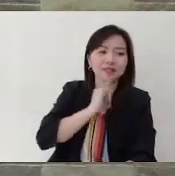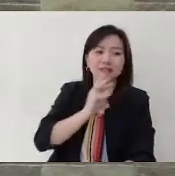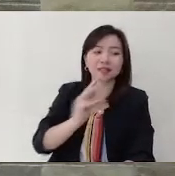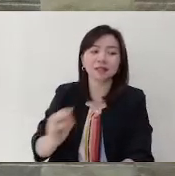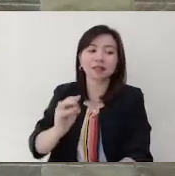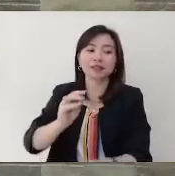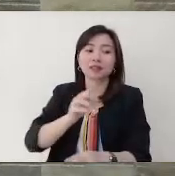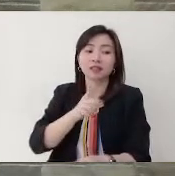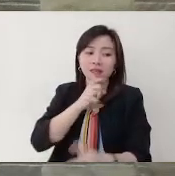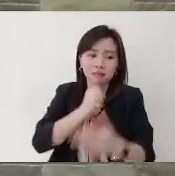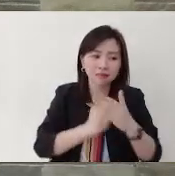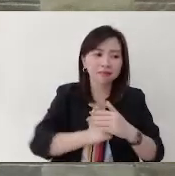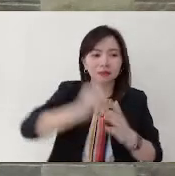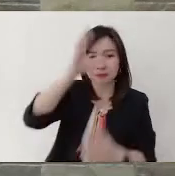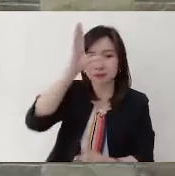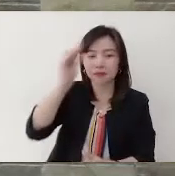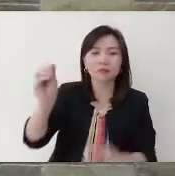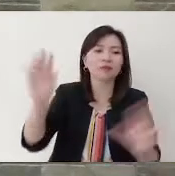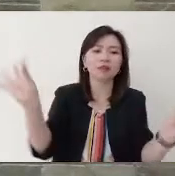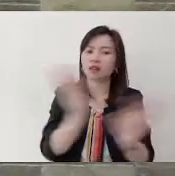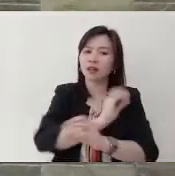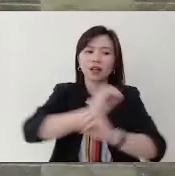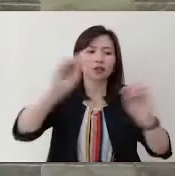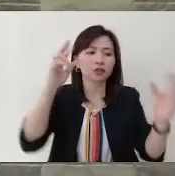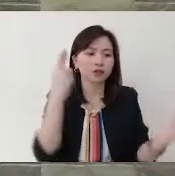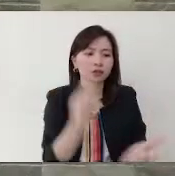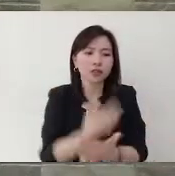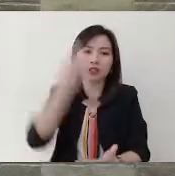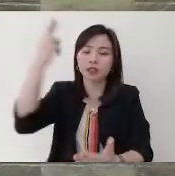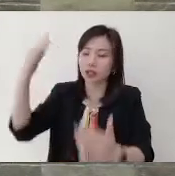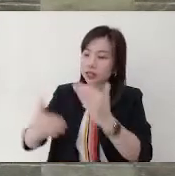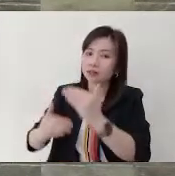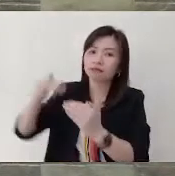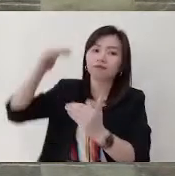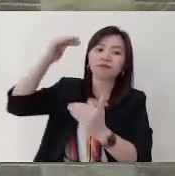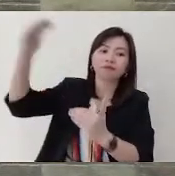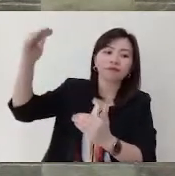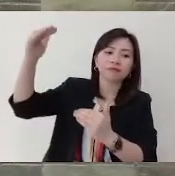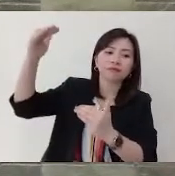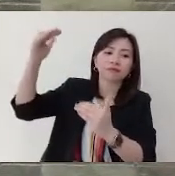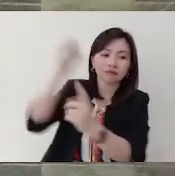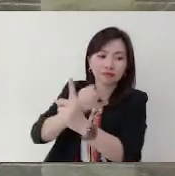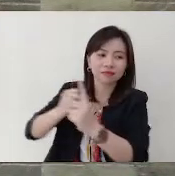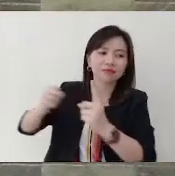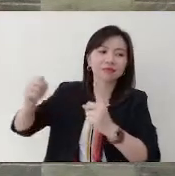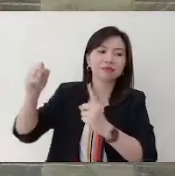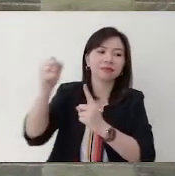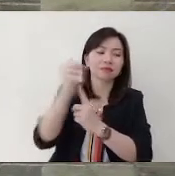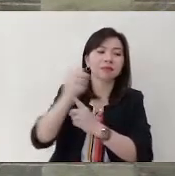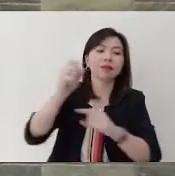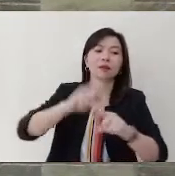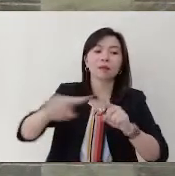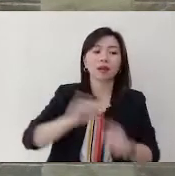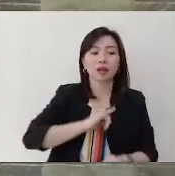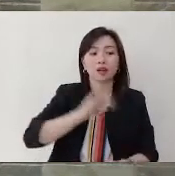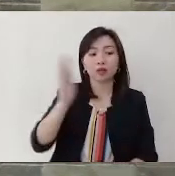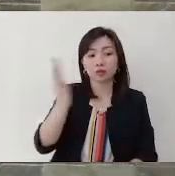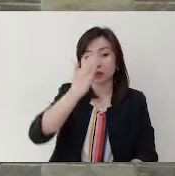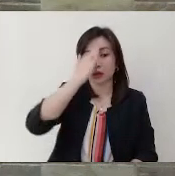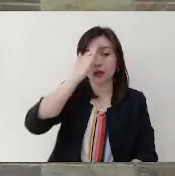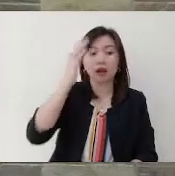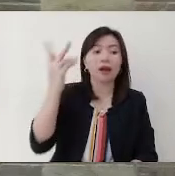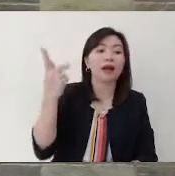an ordinary man, no riches, high position, but I